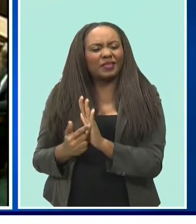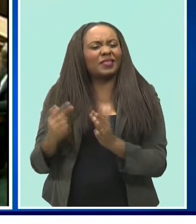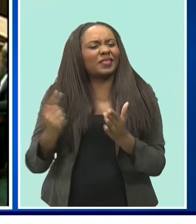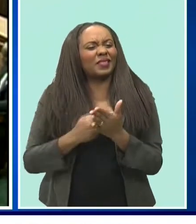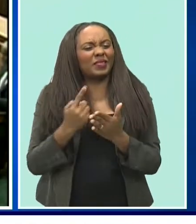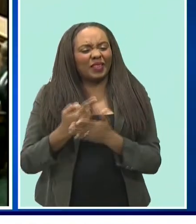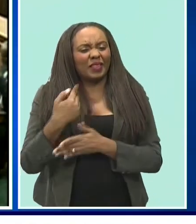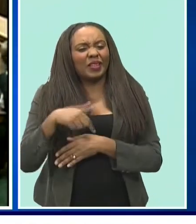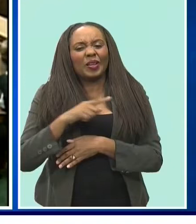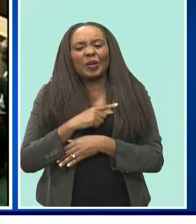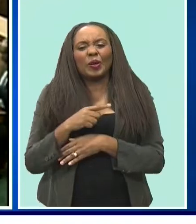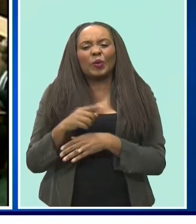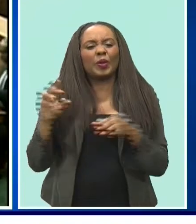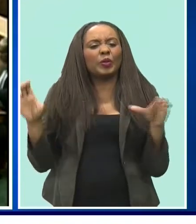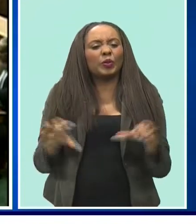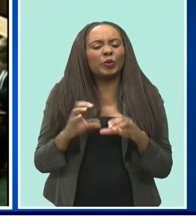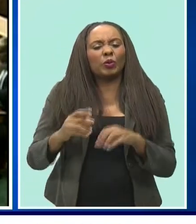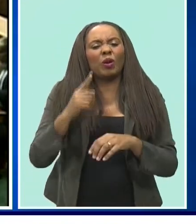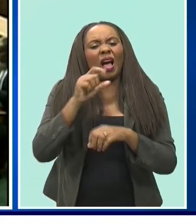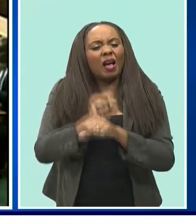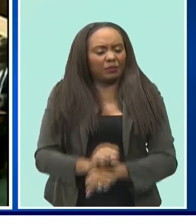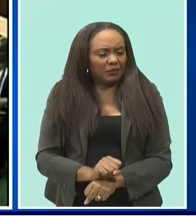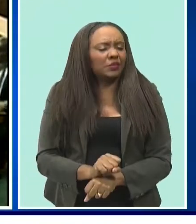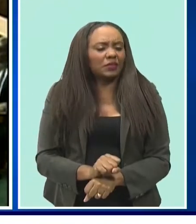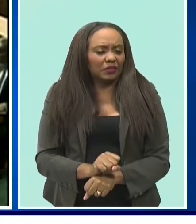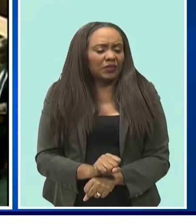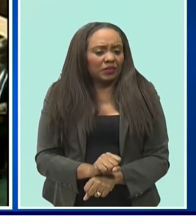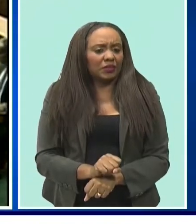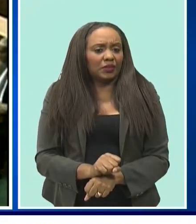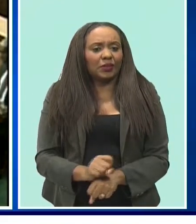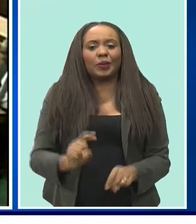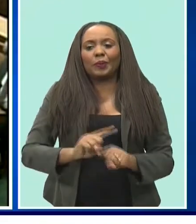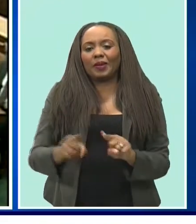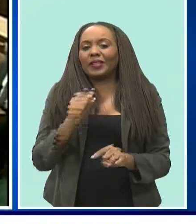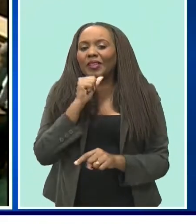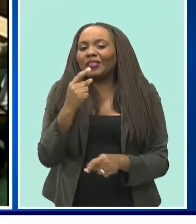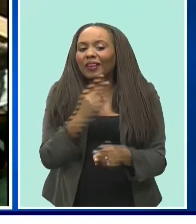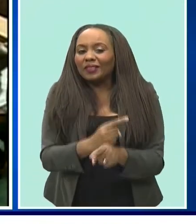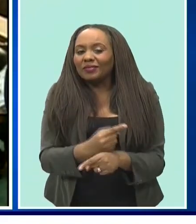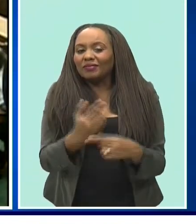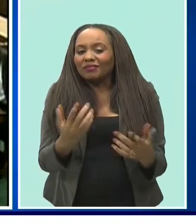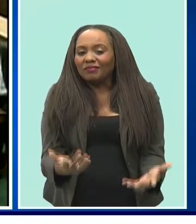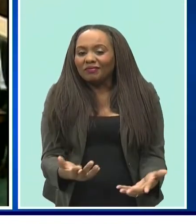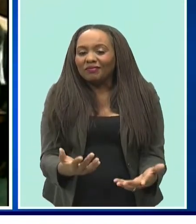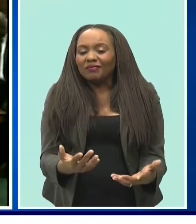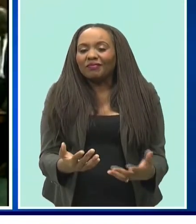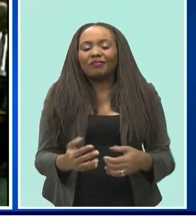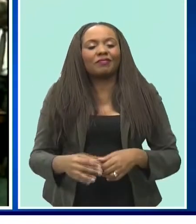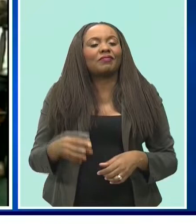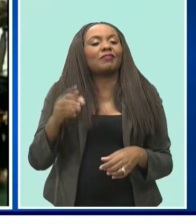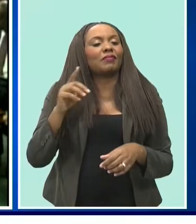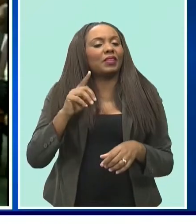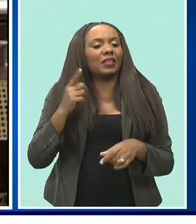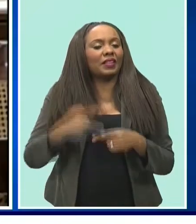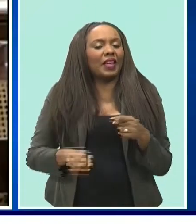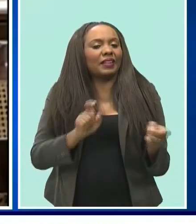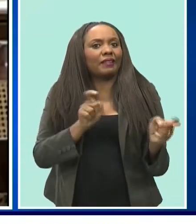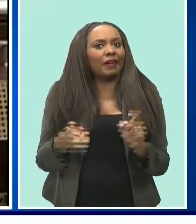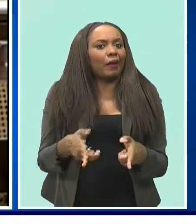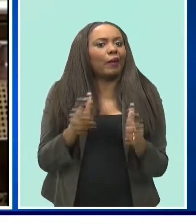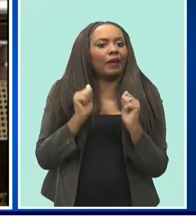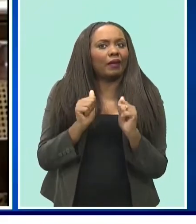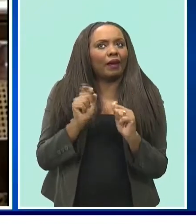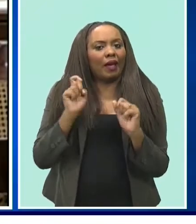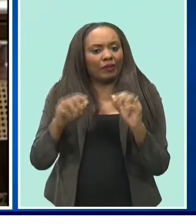accustomed to certain habits, true. They're not going to change overnight. They're going to educate